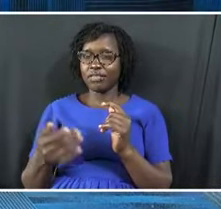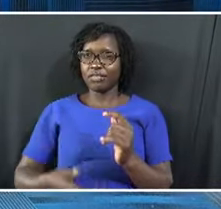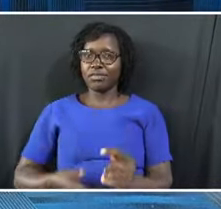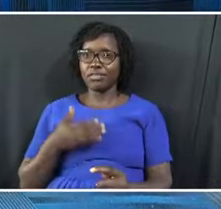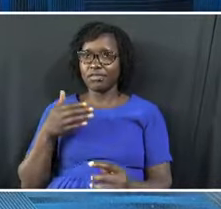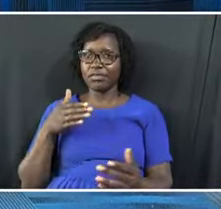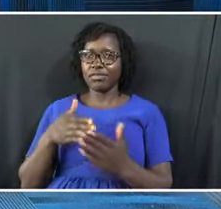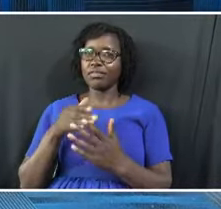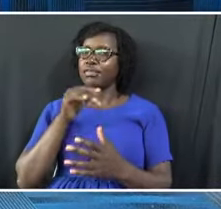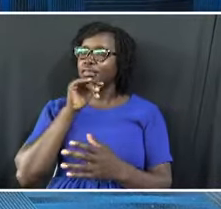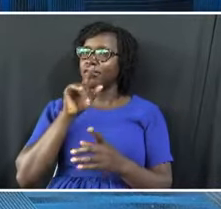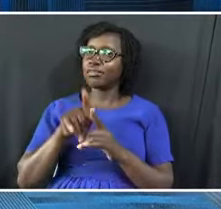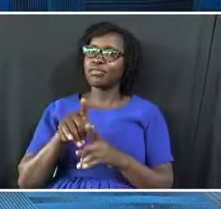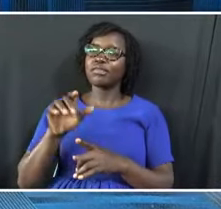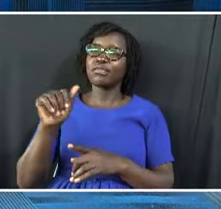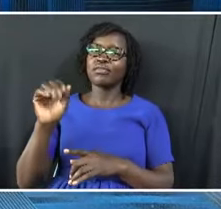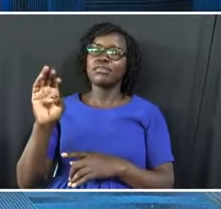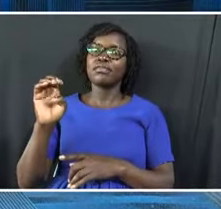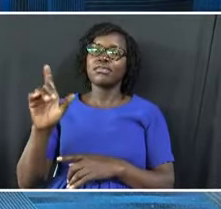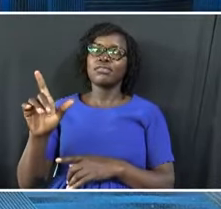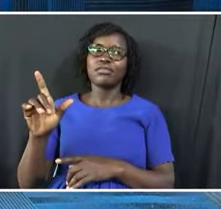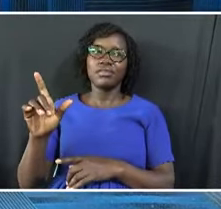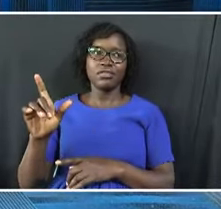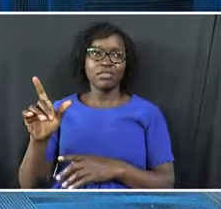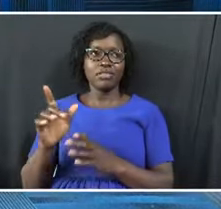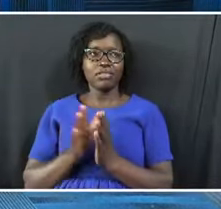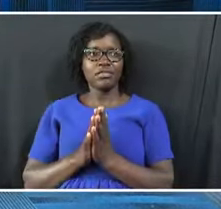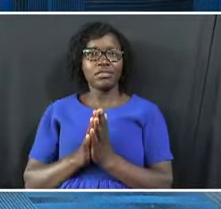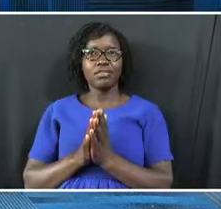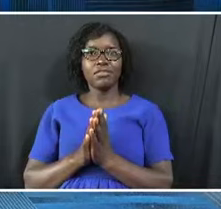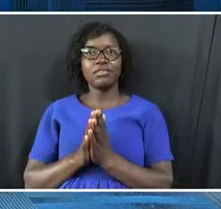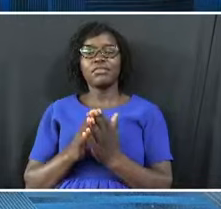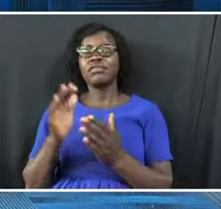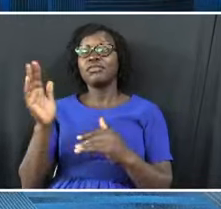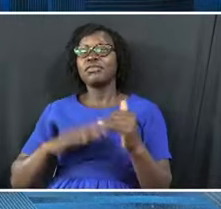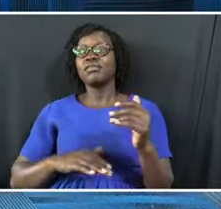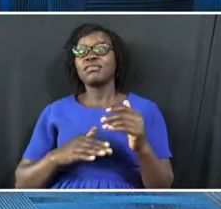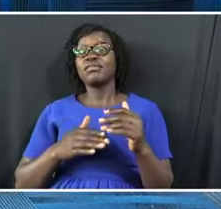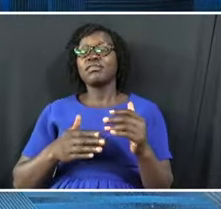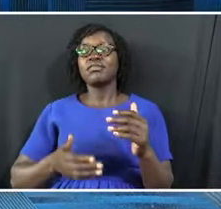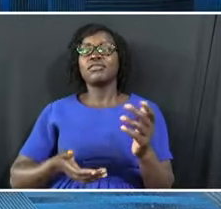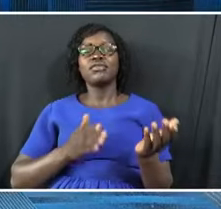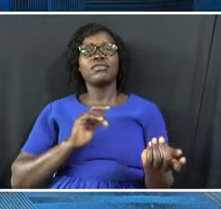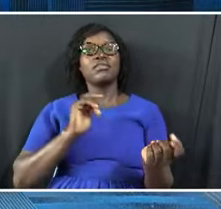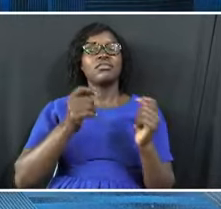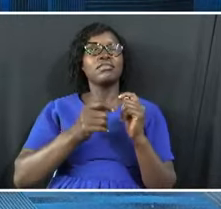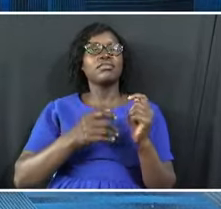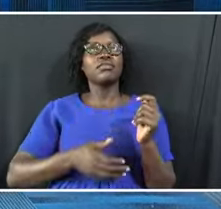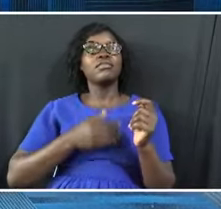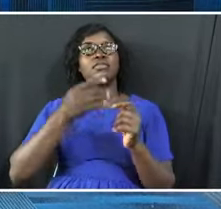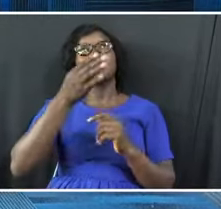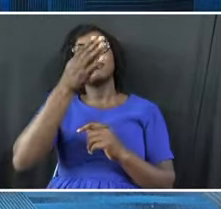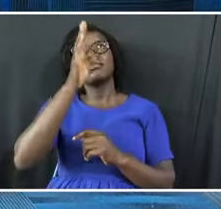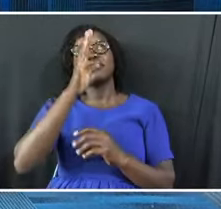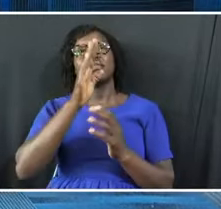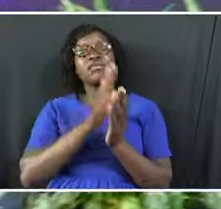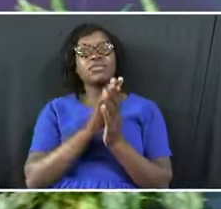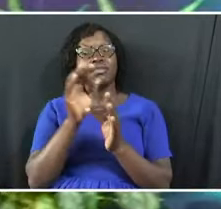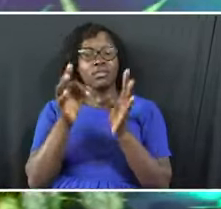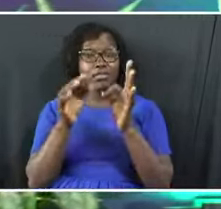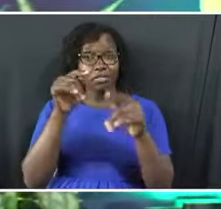against his brother Abel, turning his anger to God. Let me explain here. If